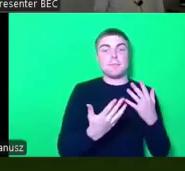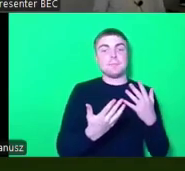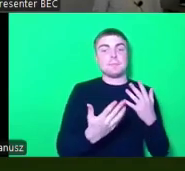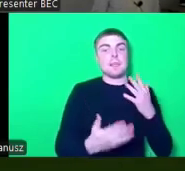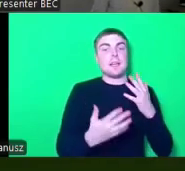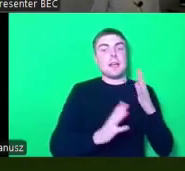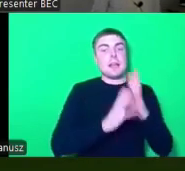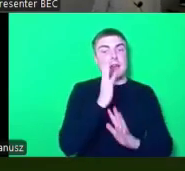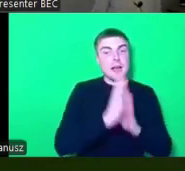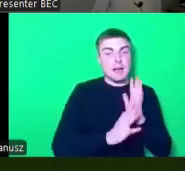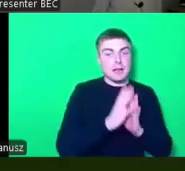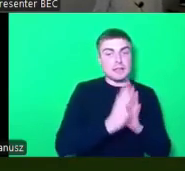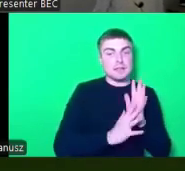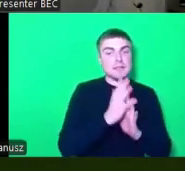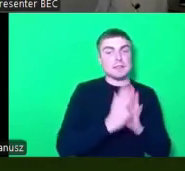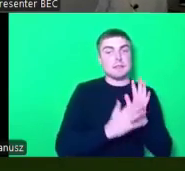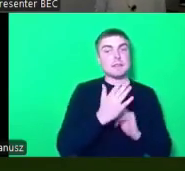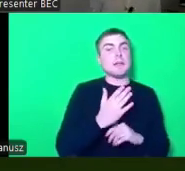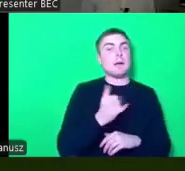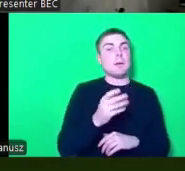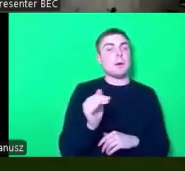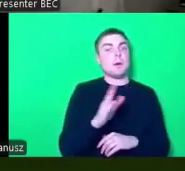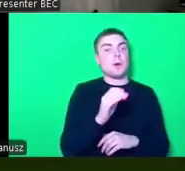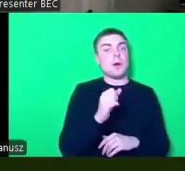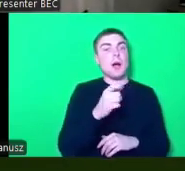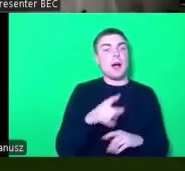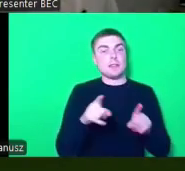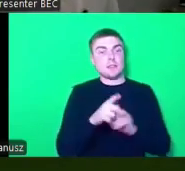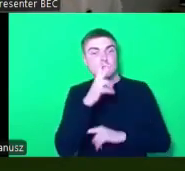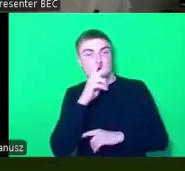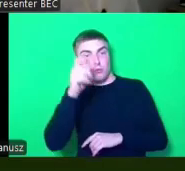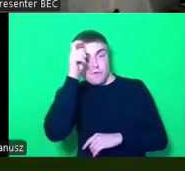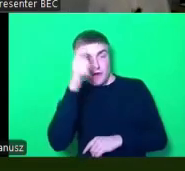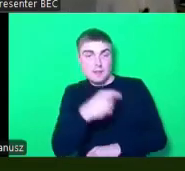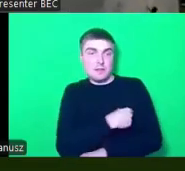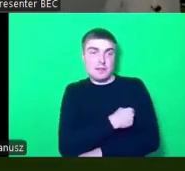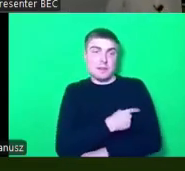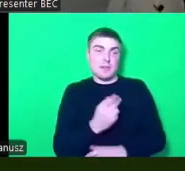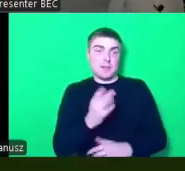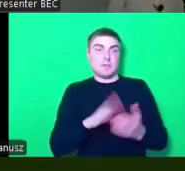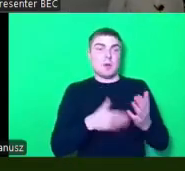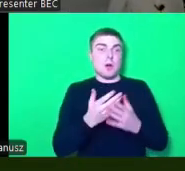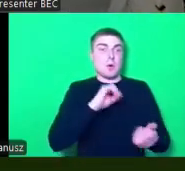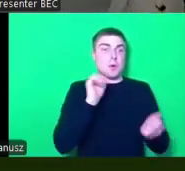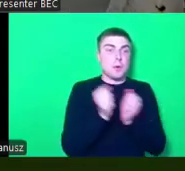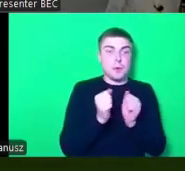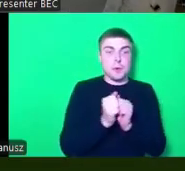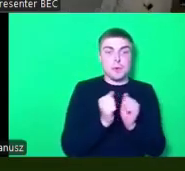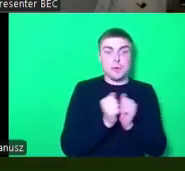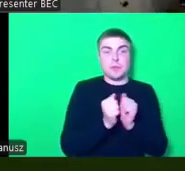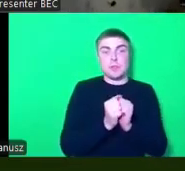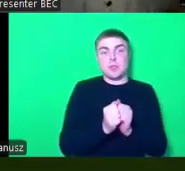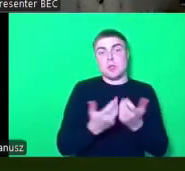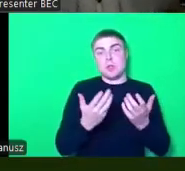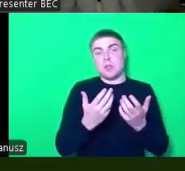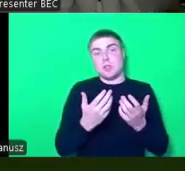this human temperature. On the cold days, it's warming, it's having